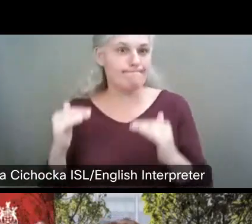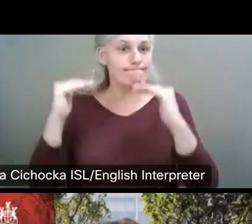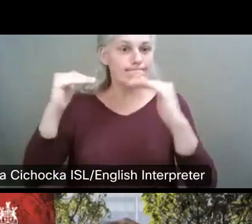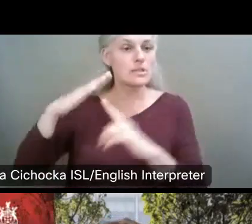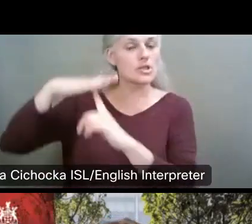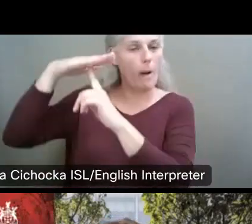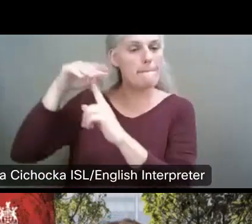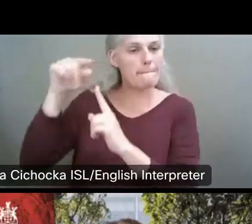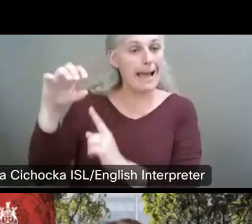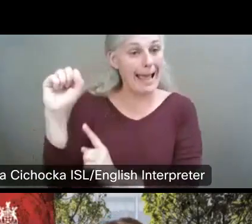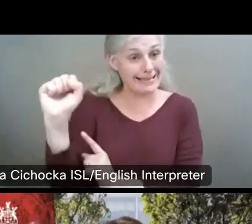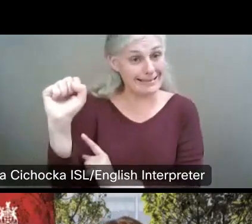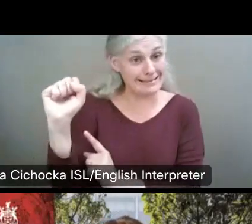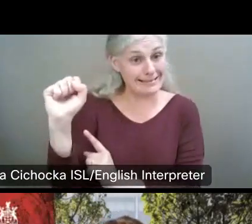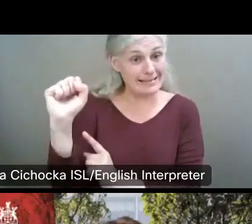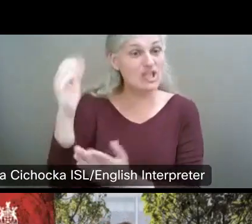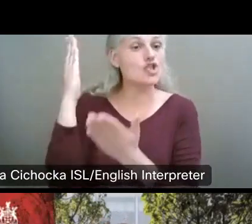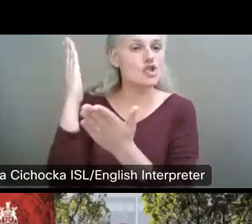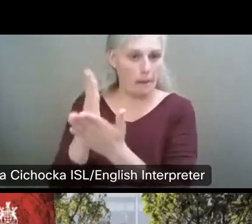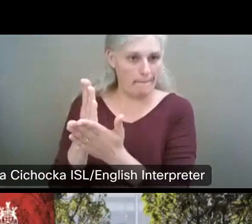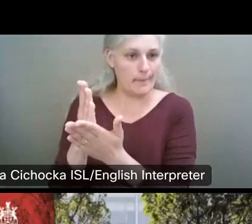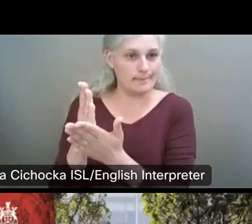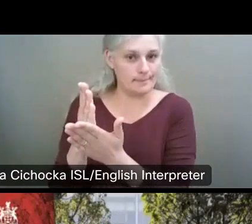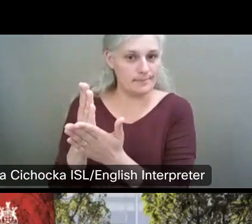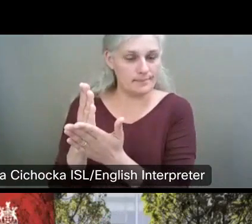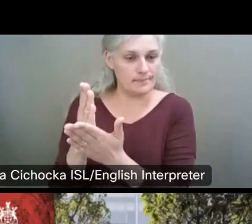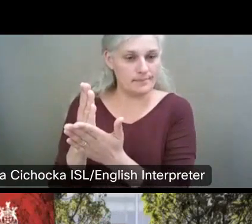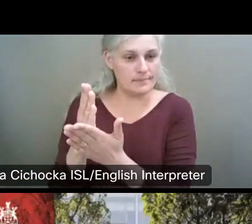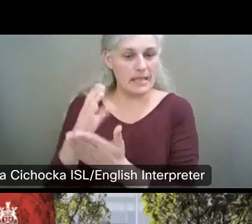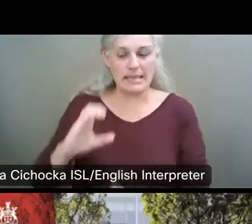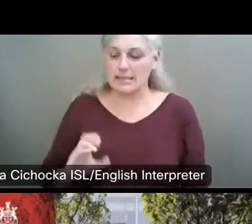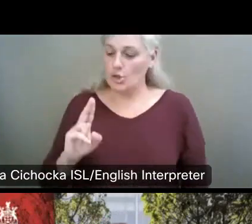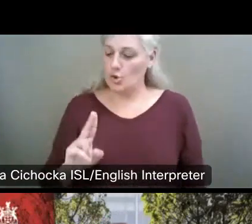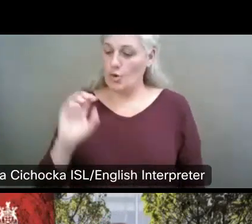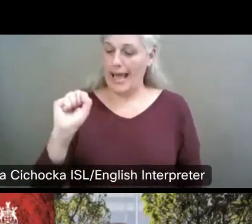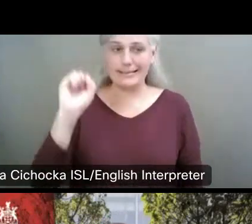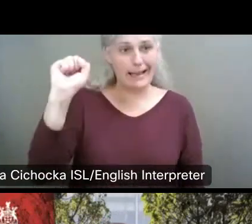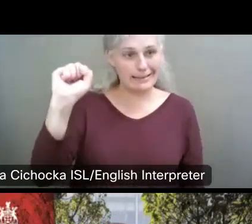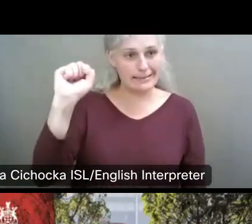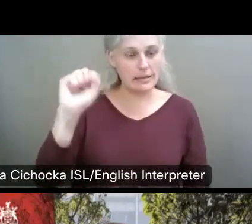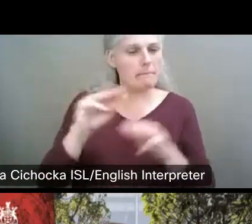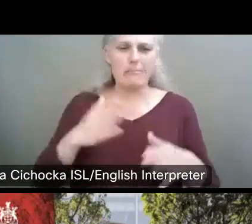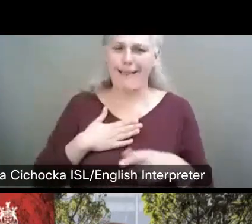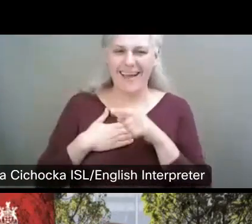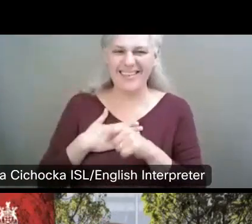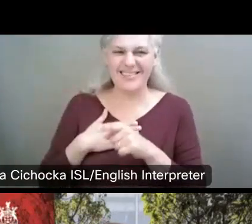the final S is stop. So C-U-S-S,